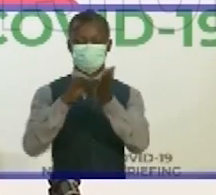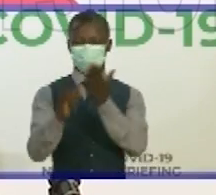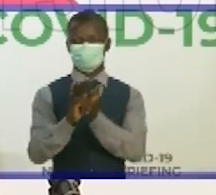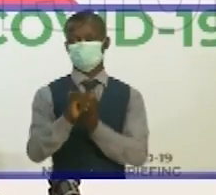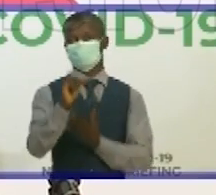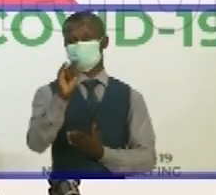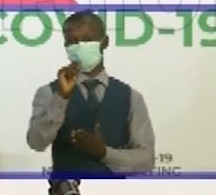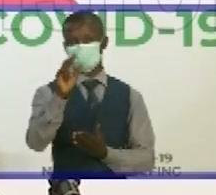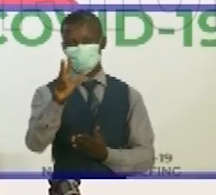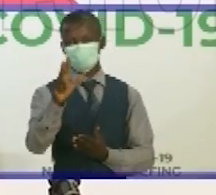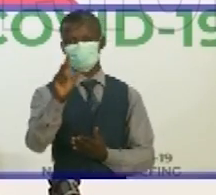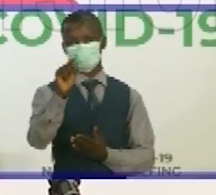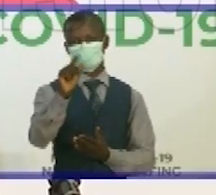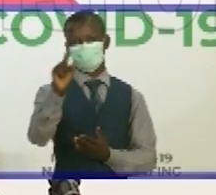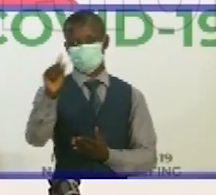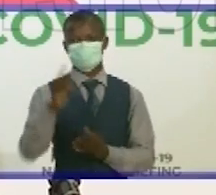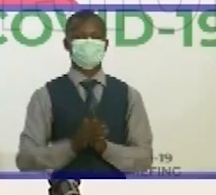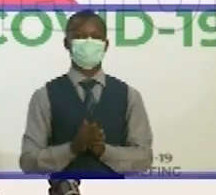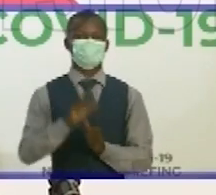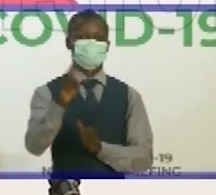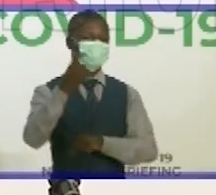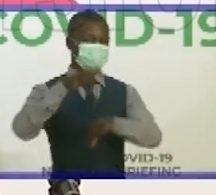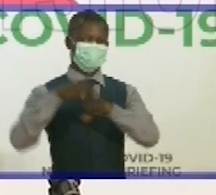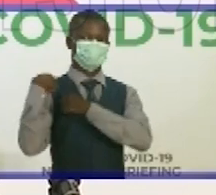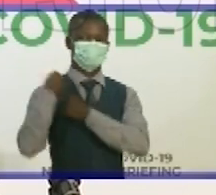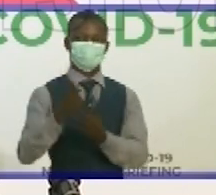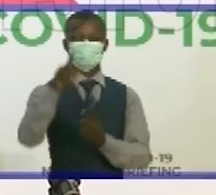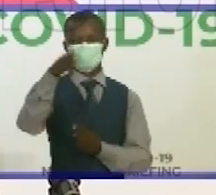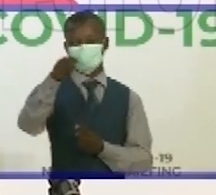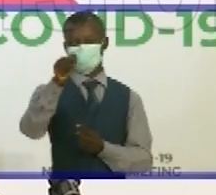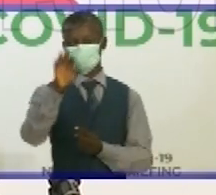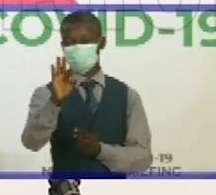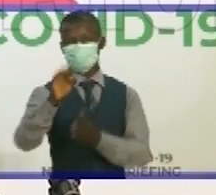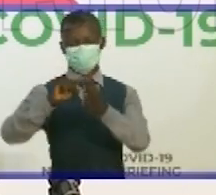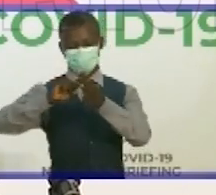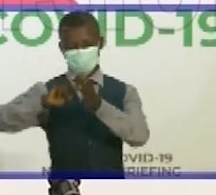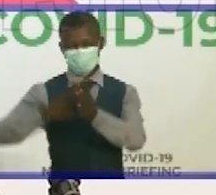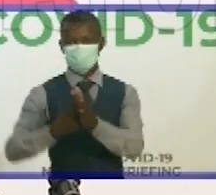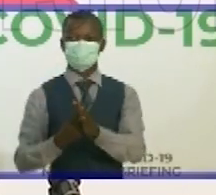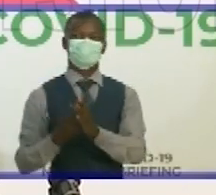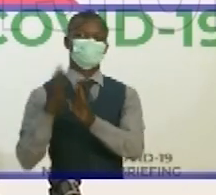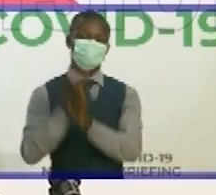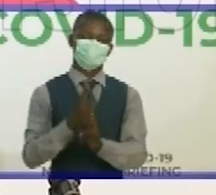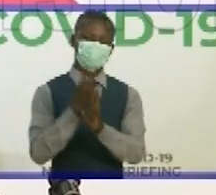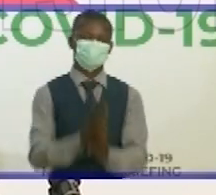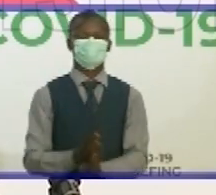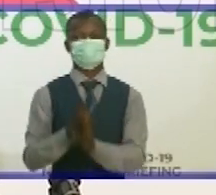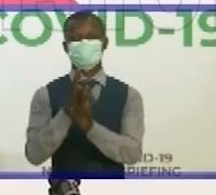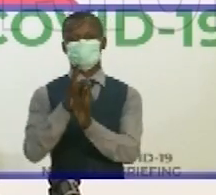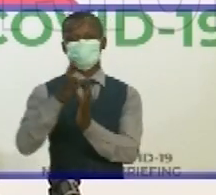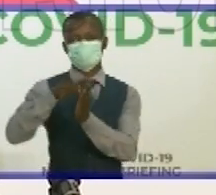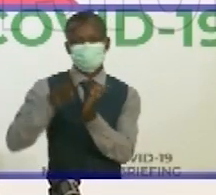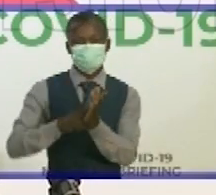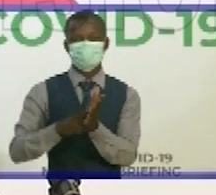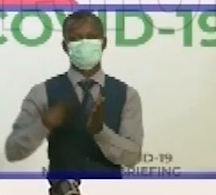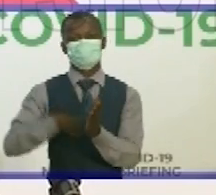For the first time since the Presidential Task Force commenced the regular briefing, we had